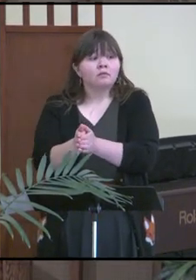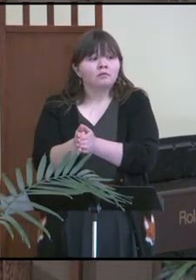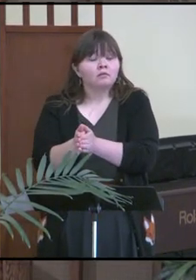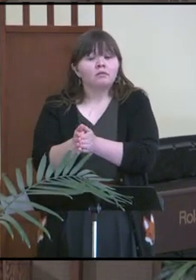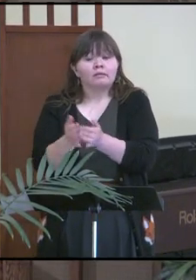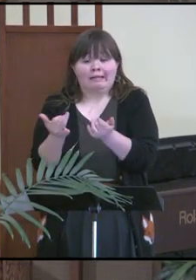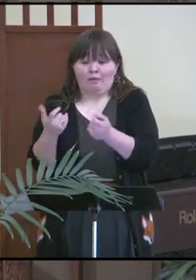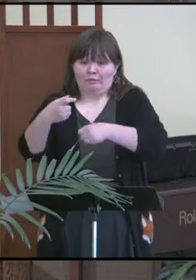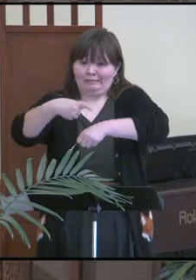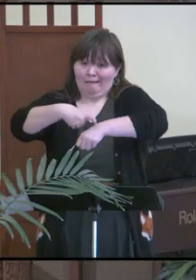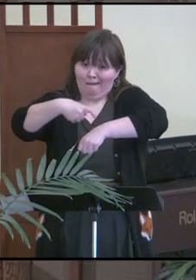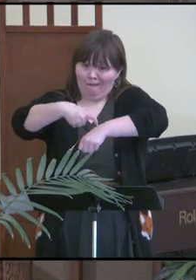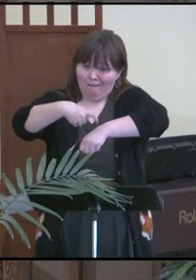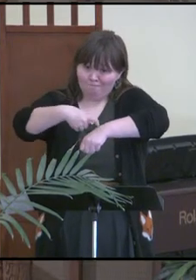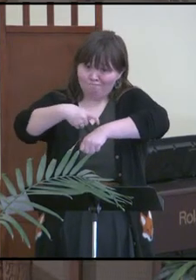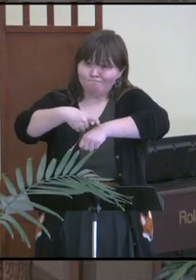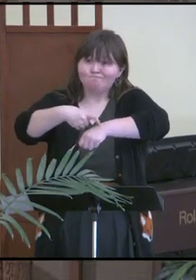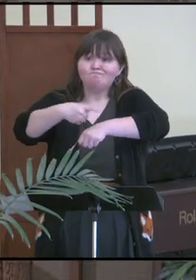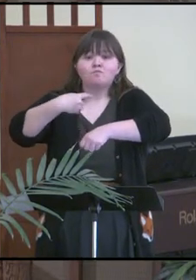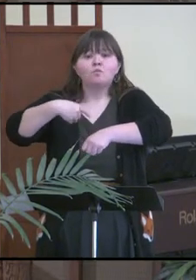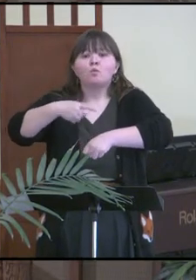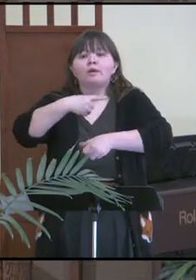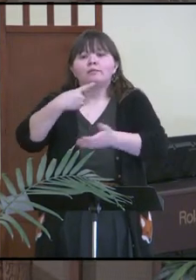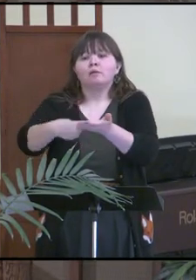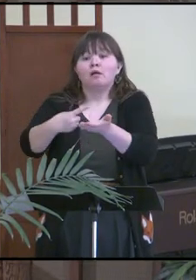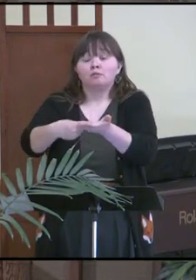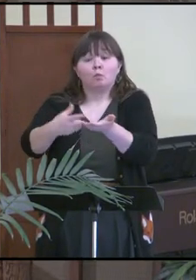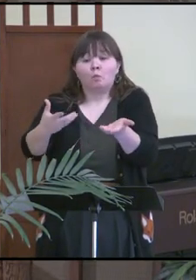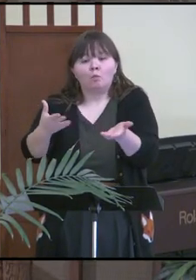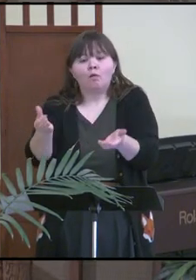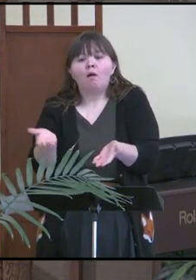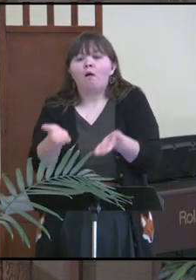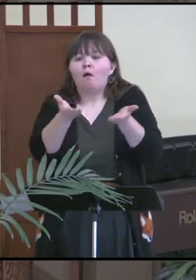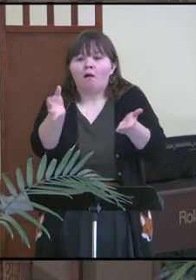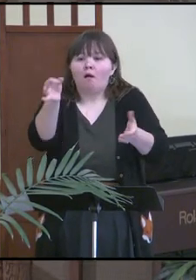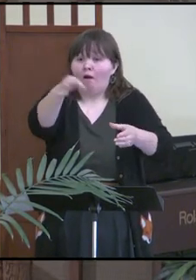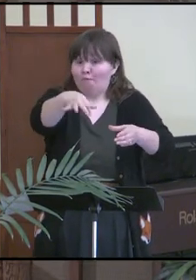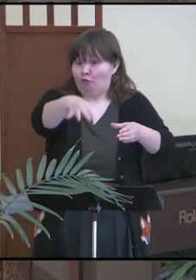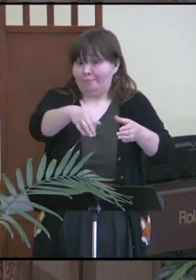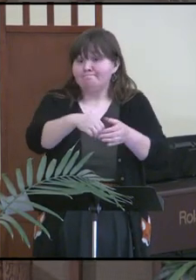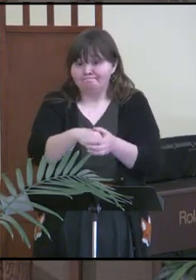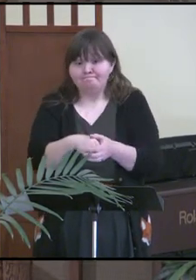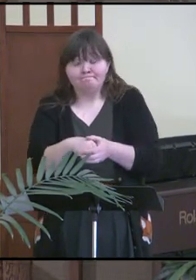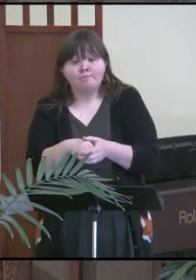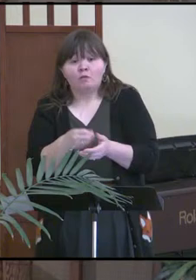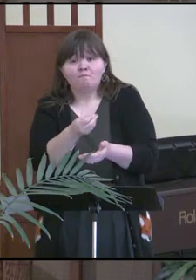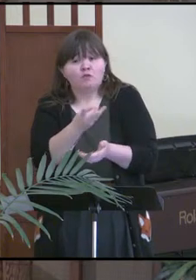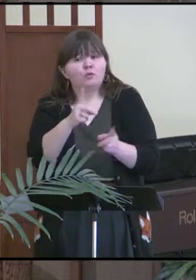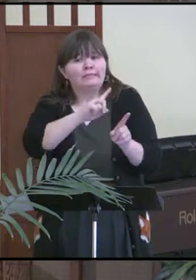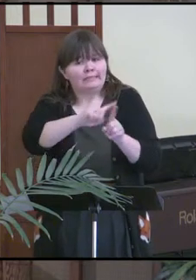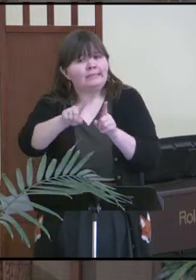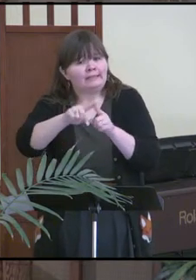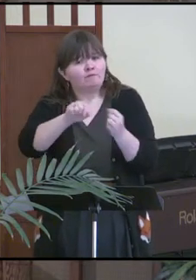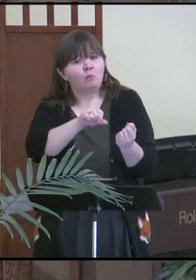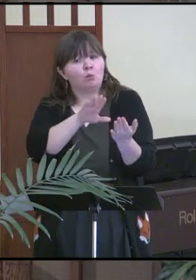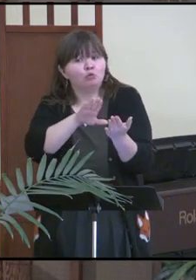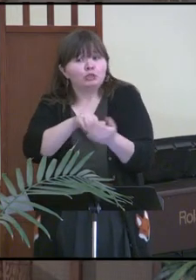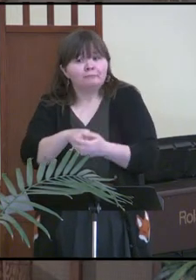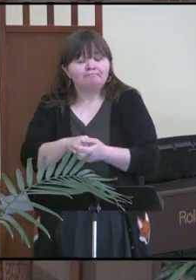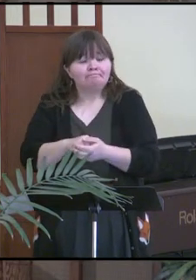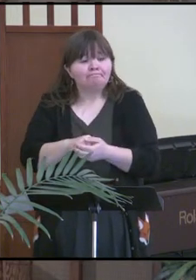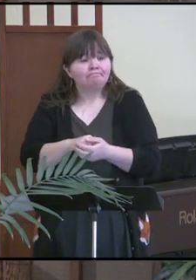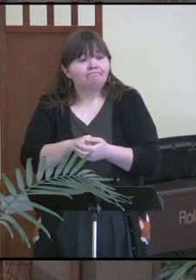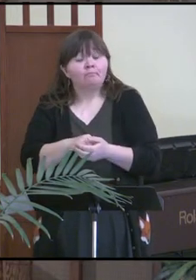come to a time when we are talking about our offering, and we have a couple of different ways that we are giving this